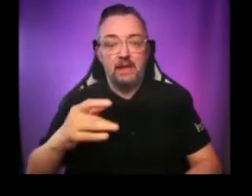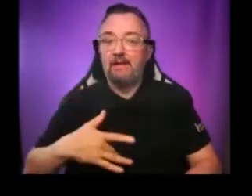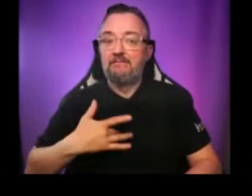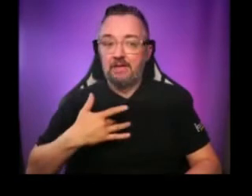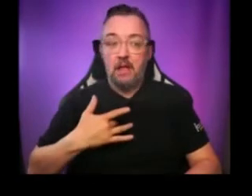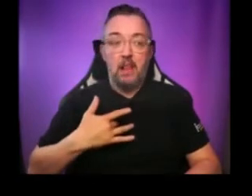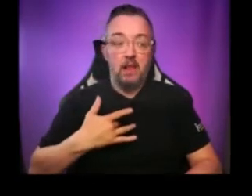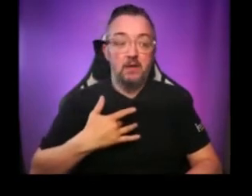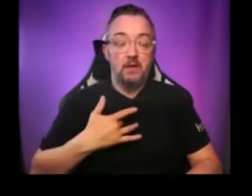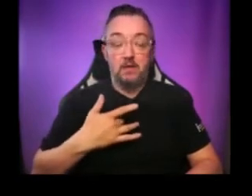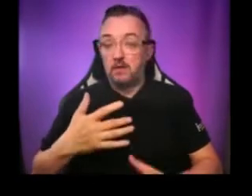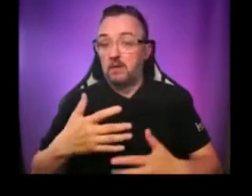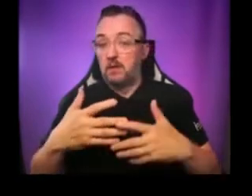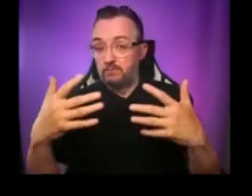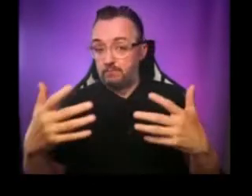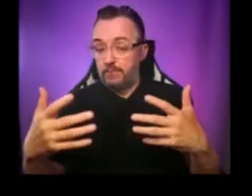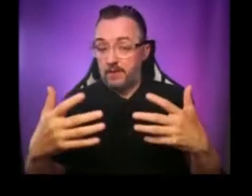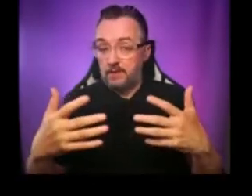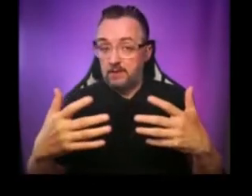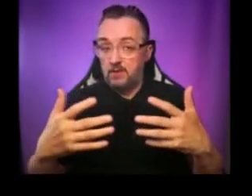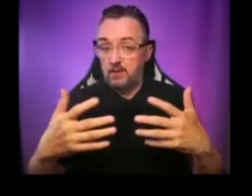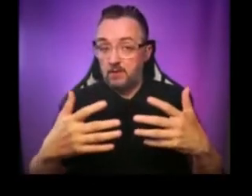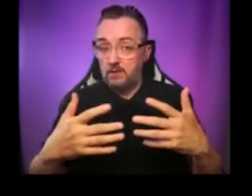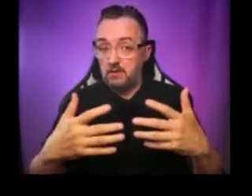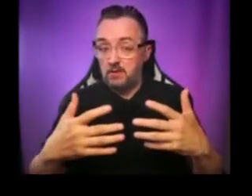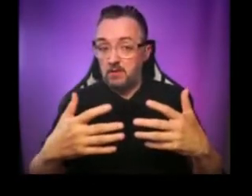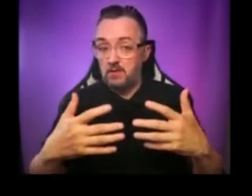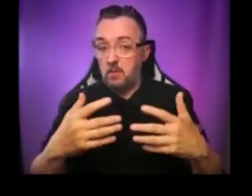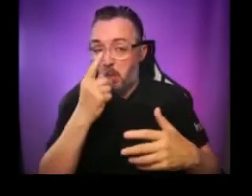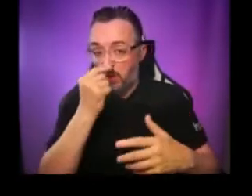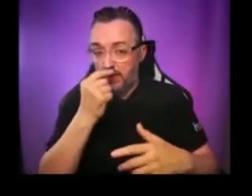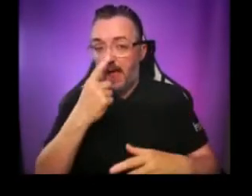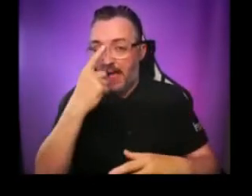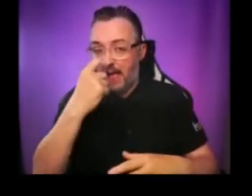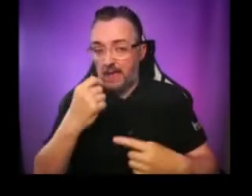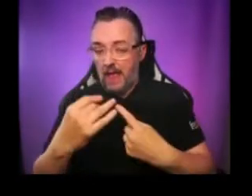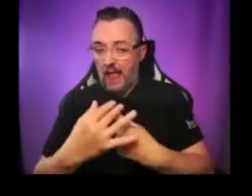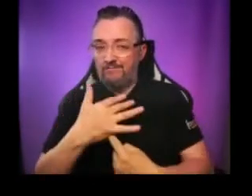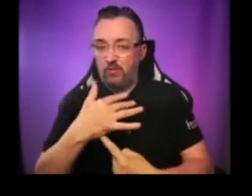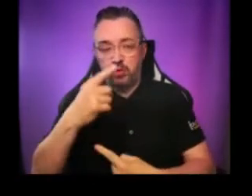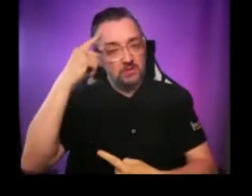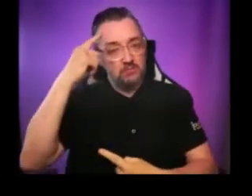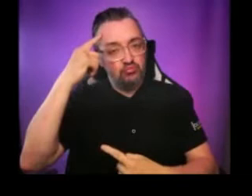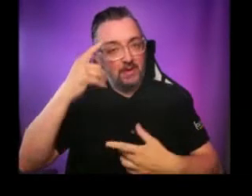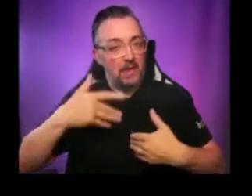either a great deal or a fair amount they can do to influence their brain health in future.